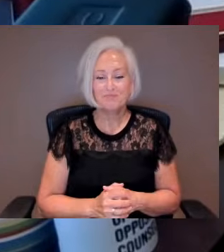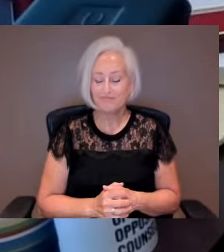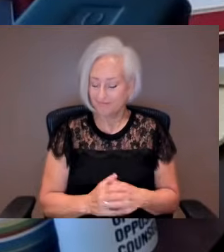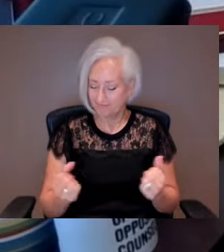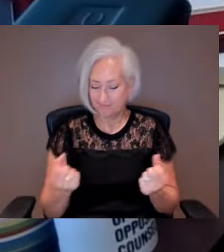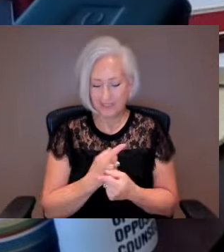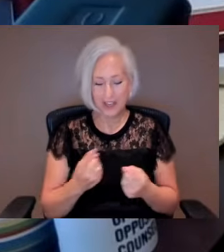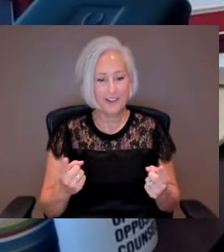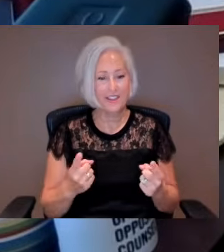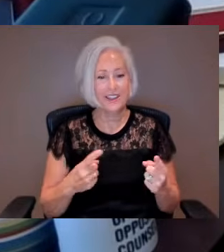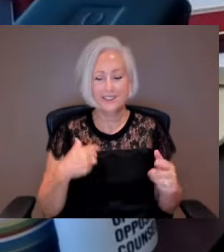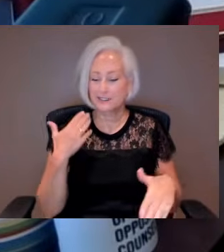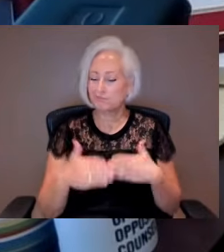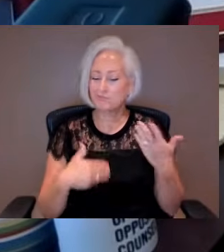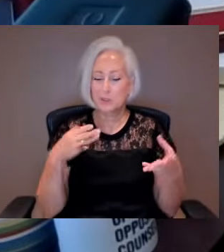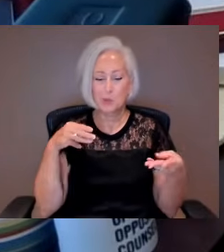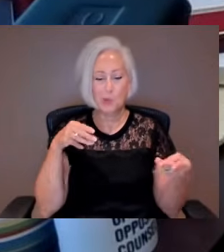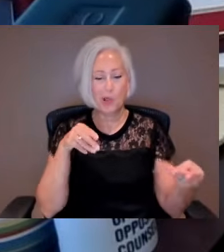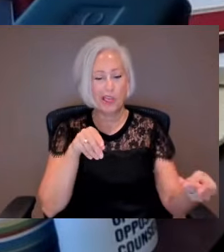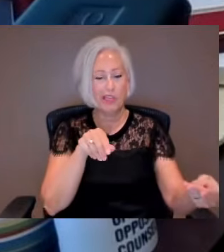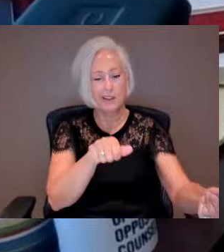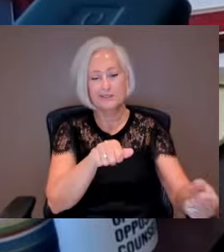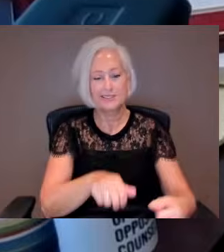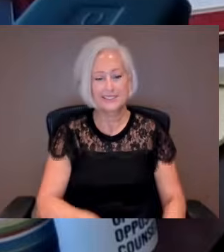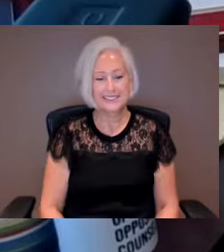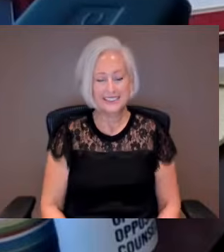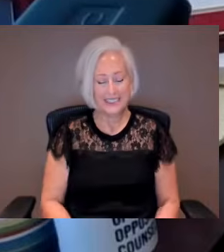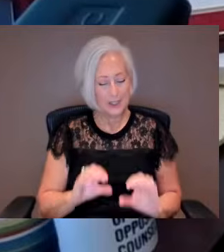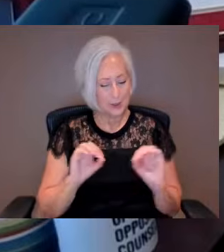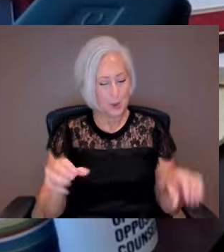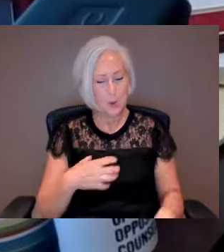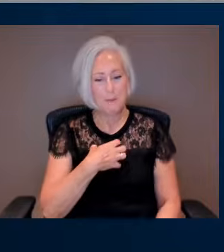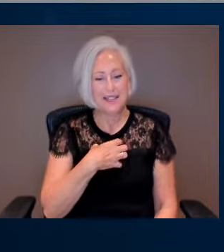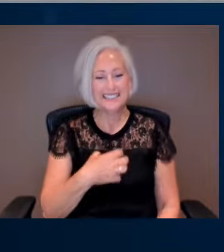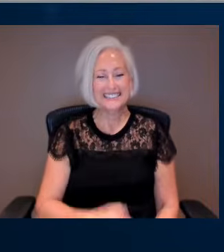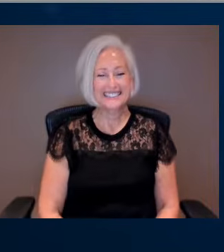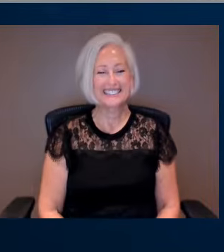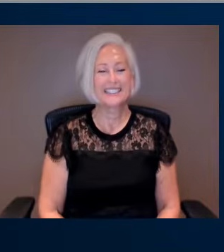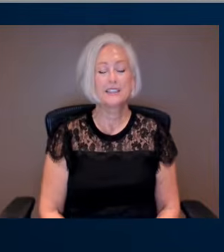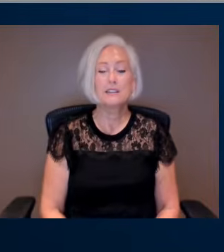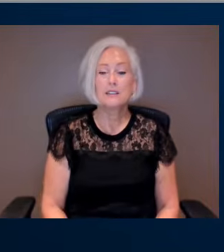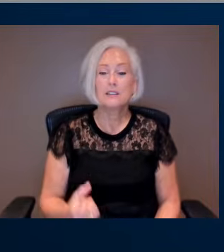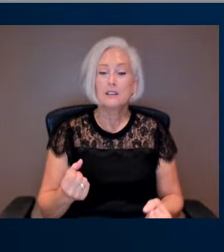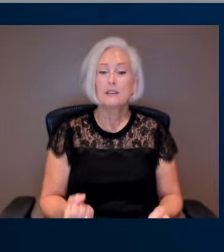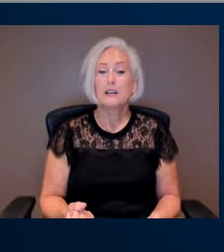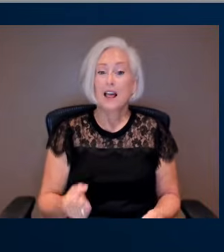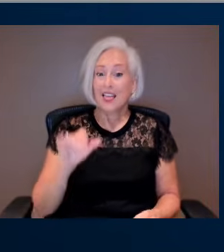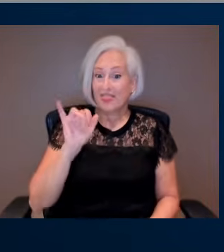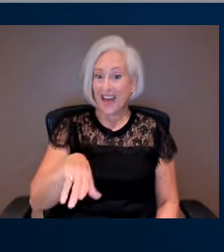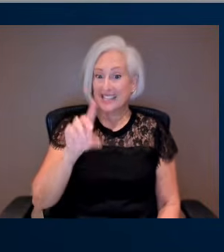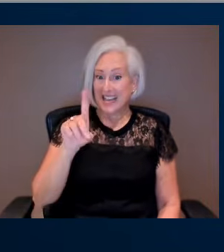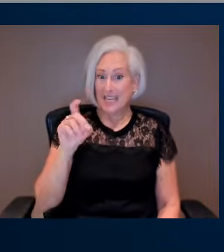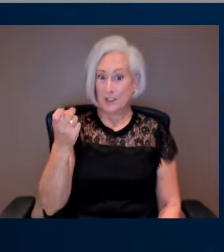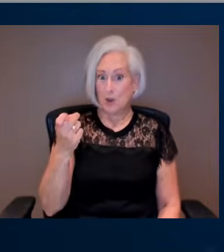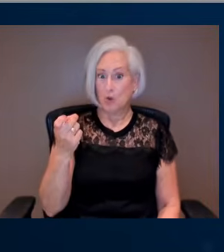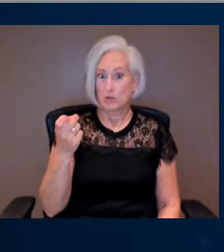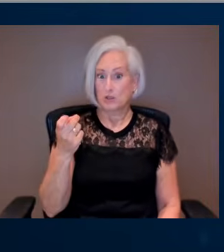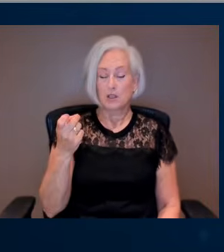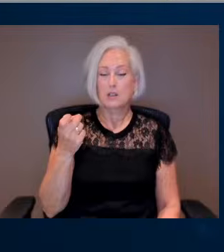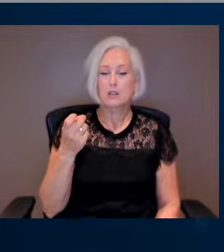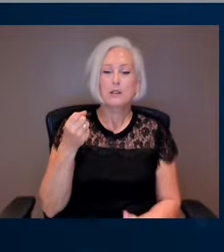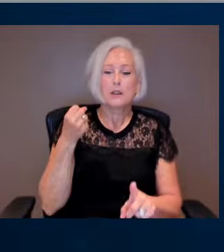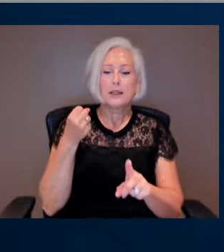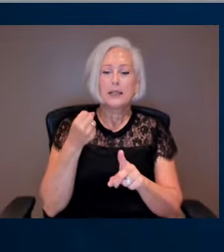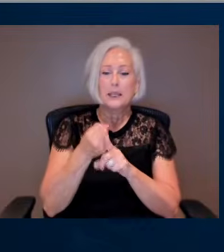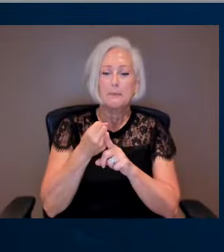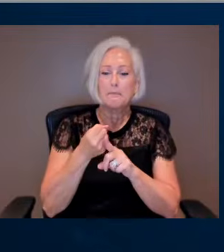everything's smooth sailing so far. Can't complain. So how much did this diagnosis change just the way you look at your health and